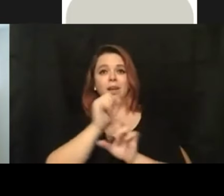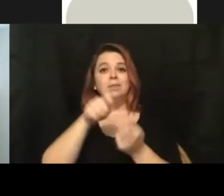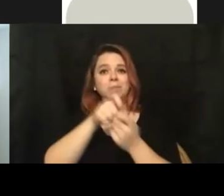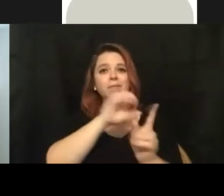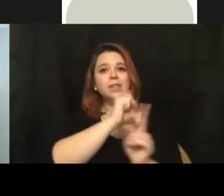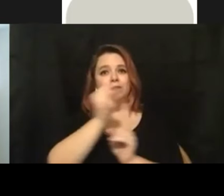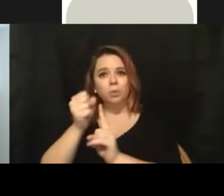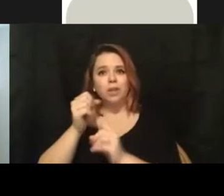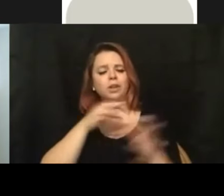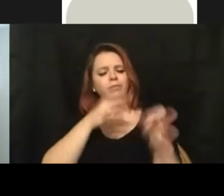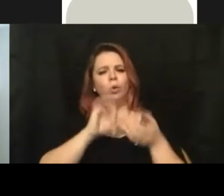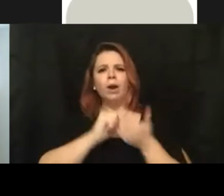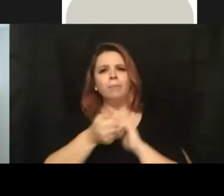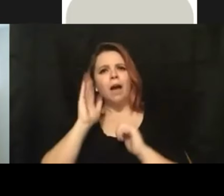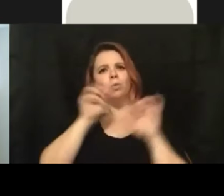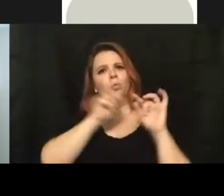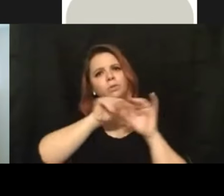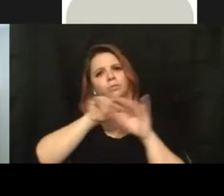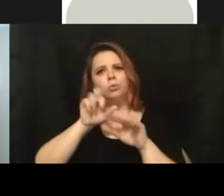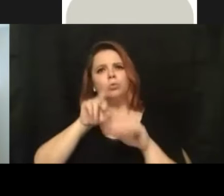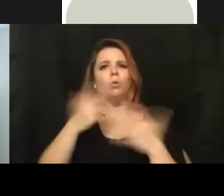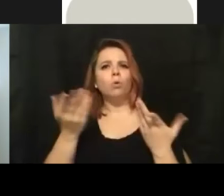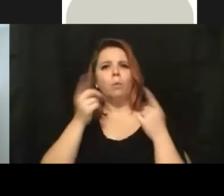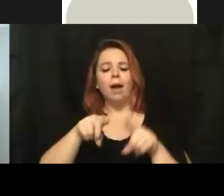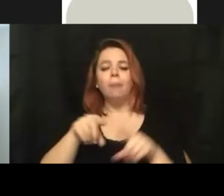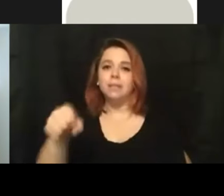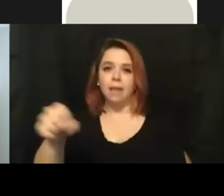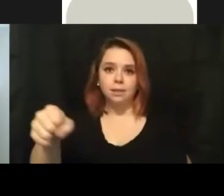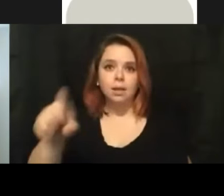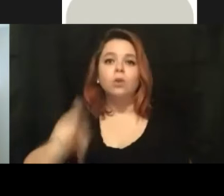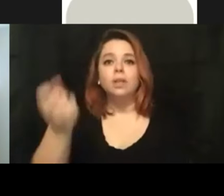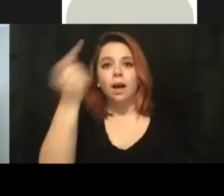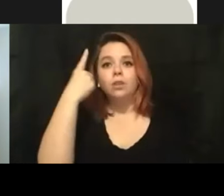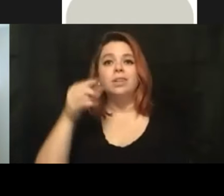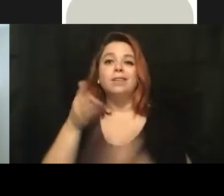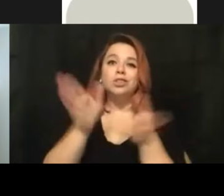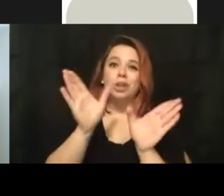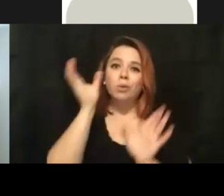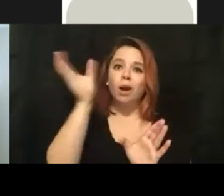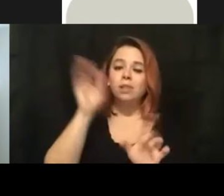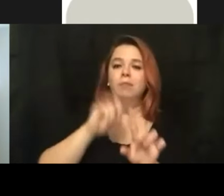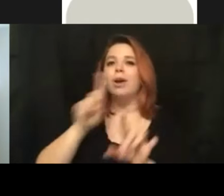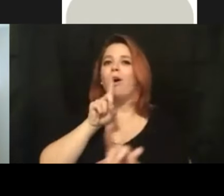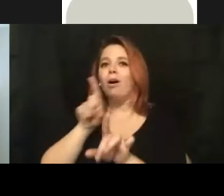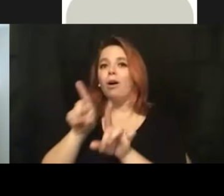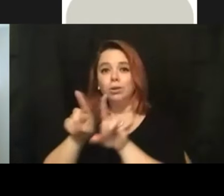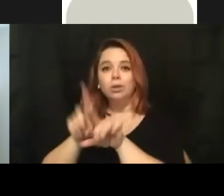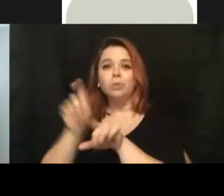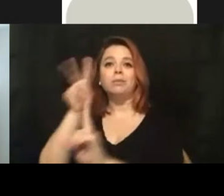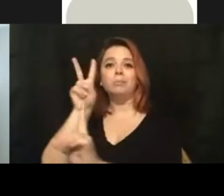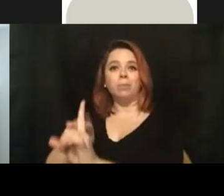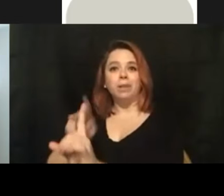Absolutely. So you need to understand the general concepts of it, but also be able to use the information practically as well.